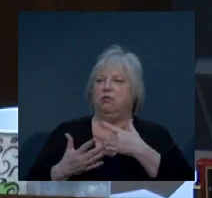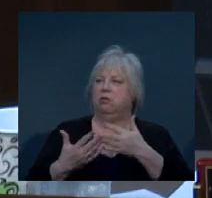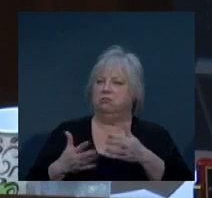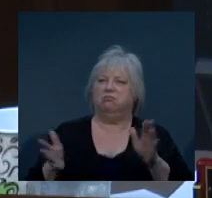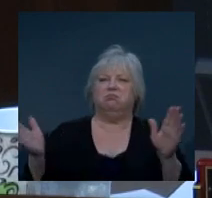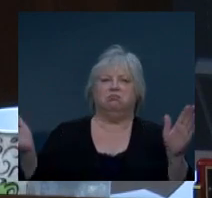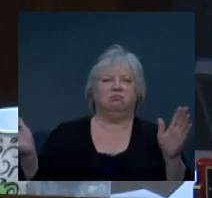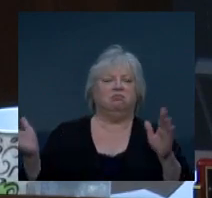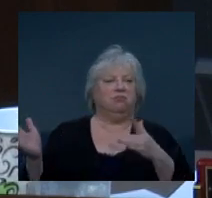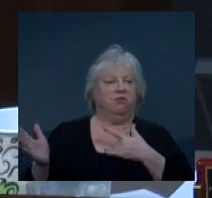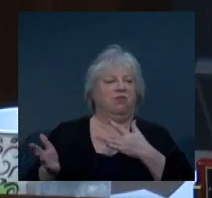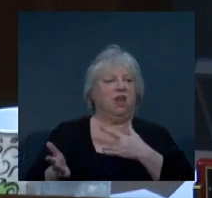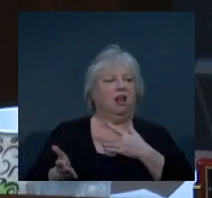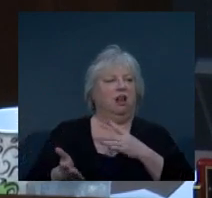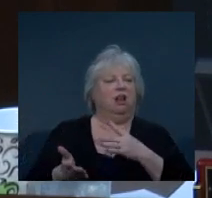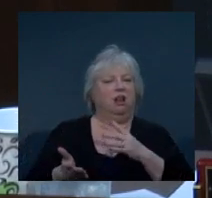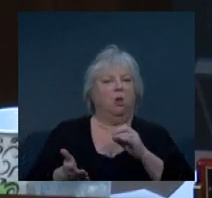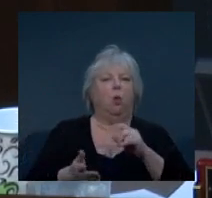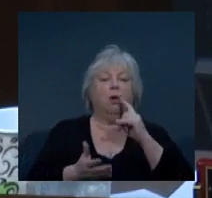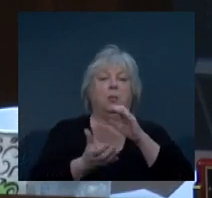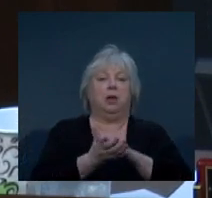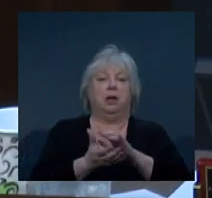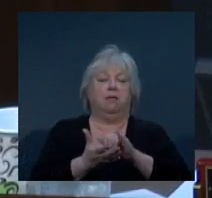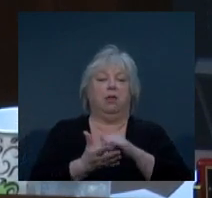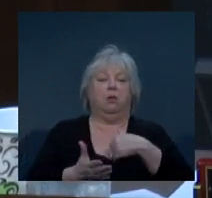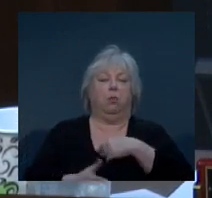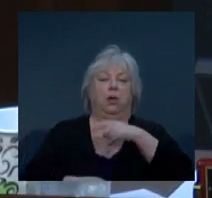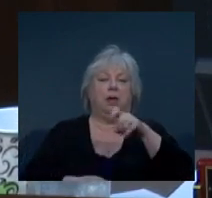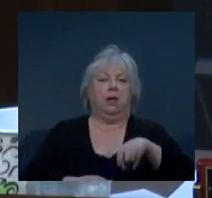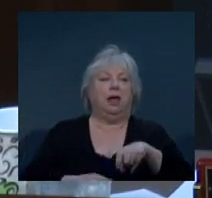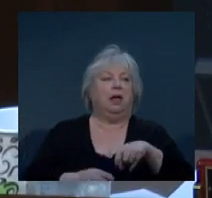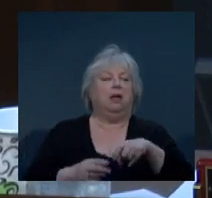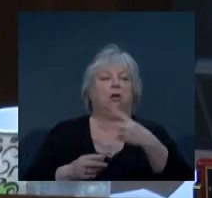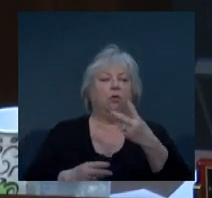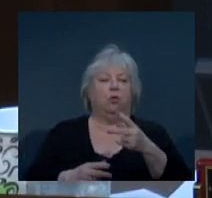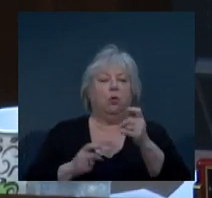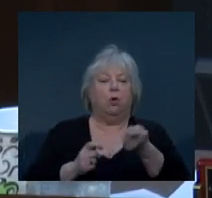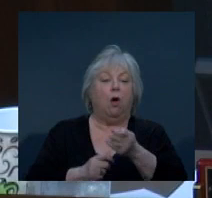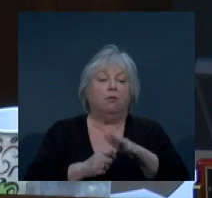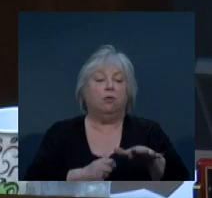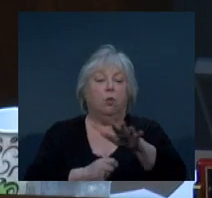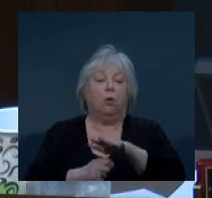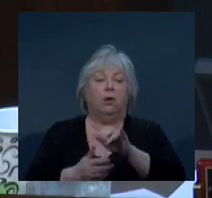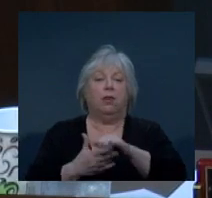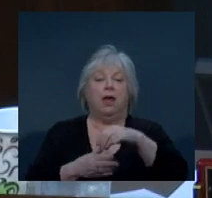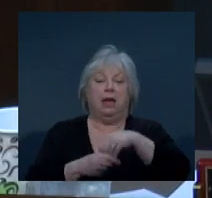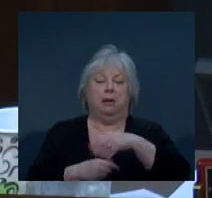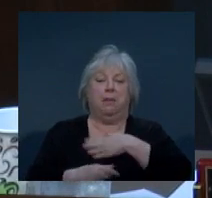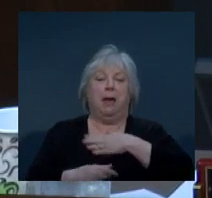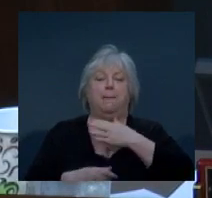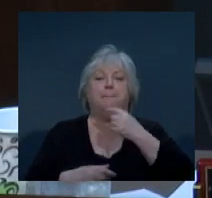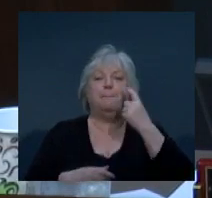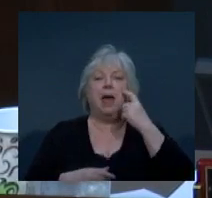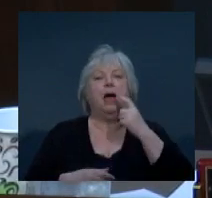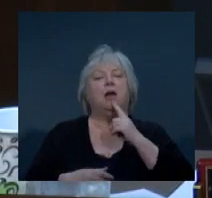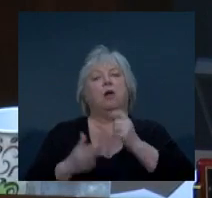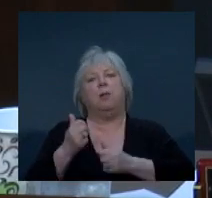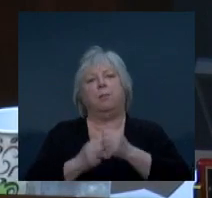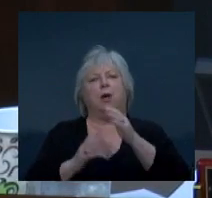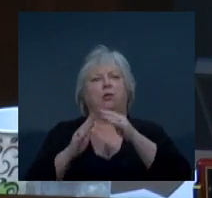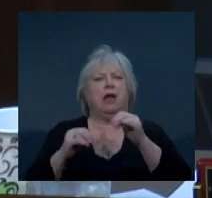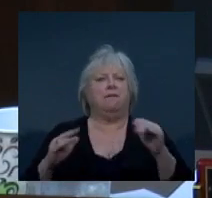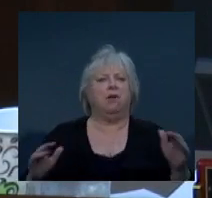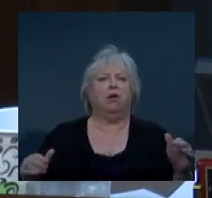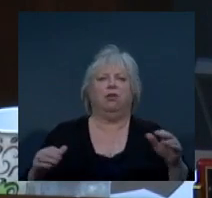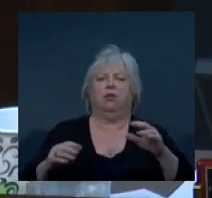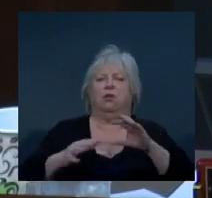or a belief that we need to repurpose the two golf courses that in my mind are the most diverse golf courses with respect